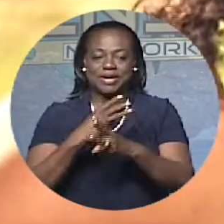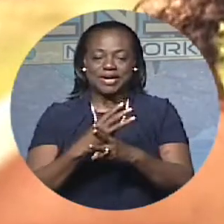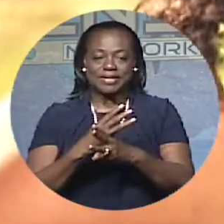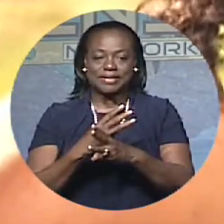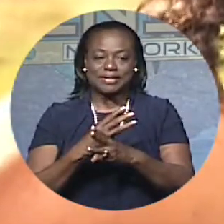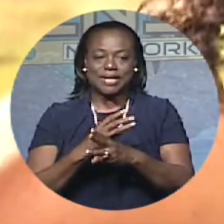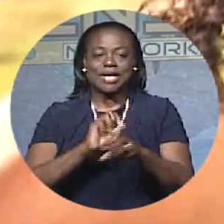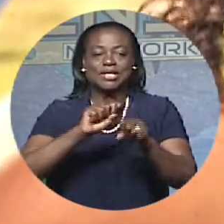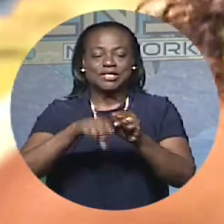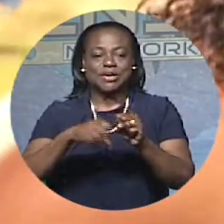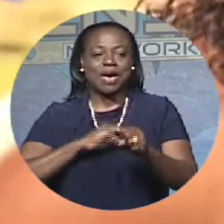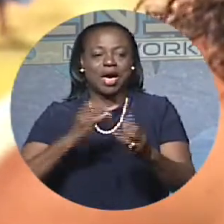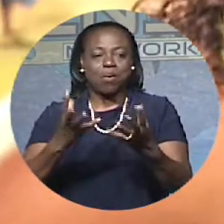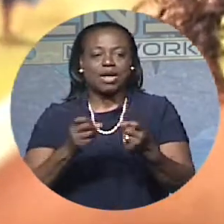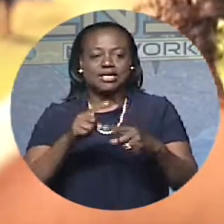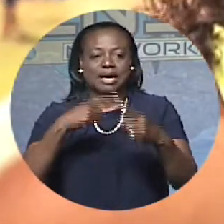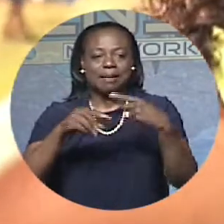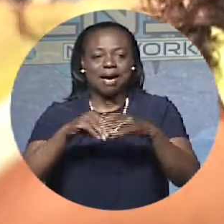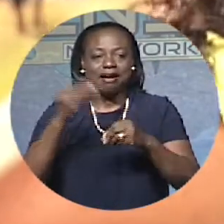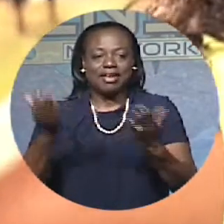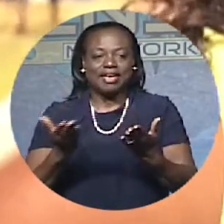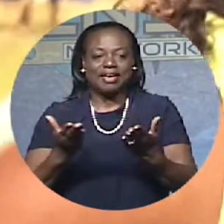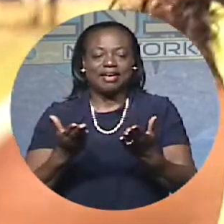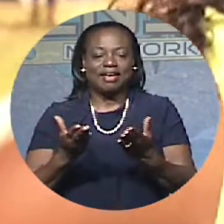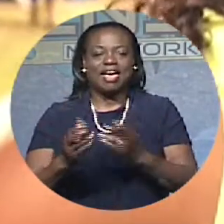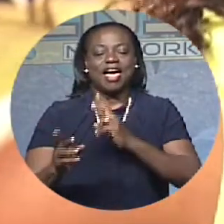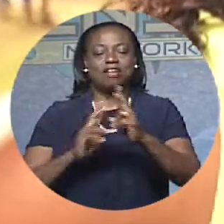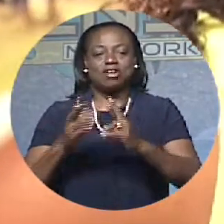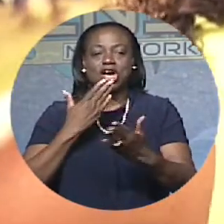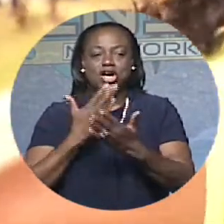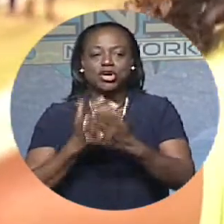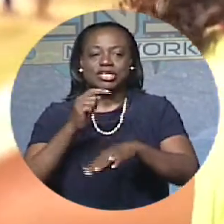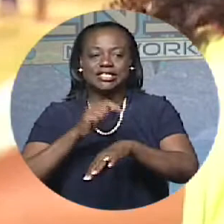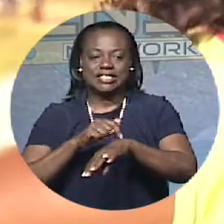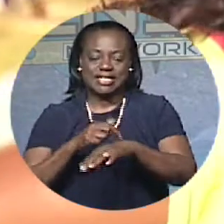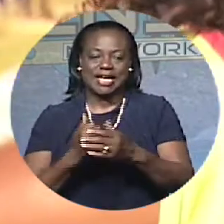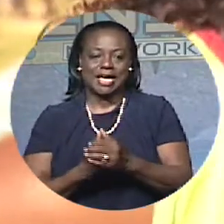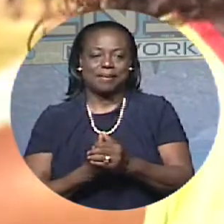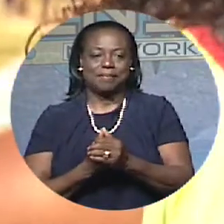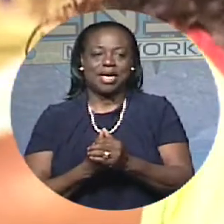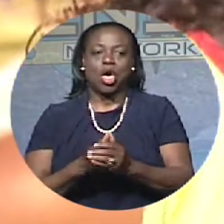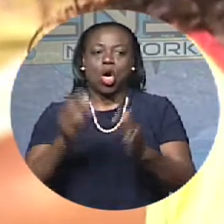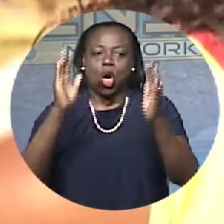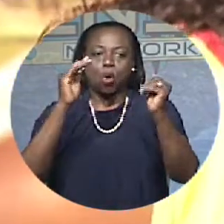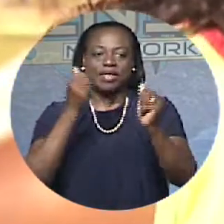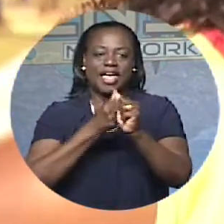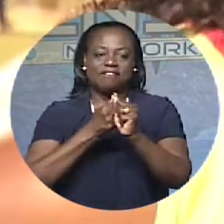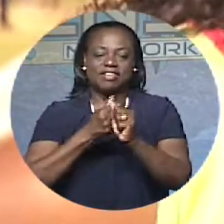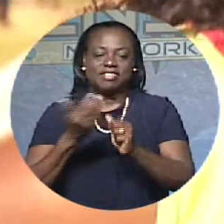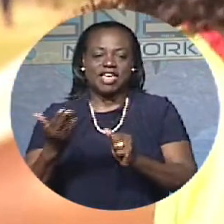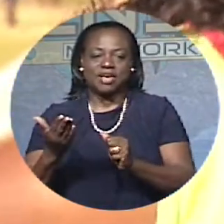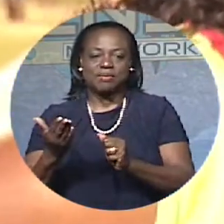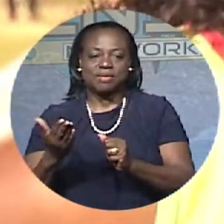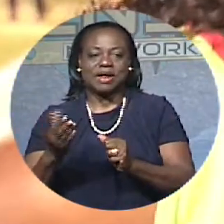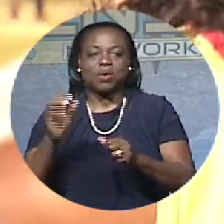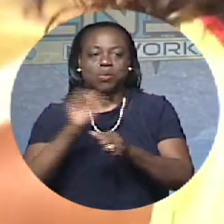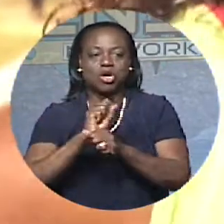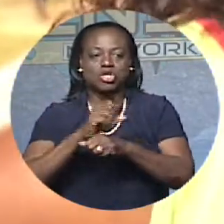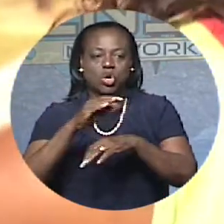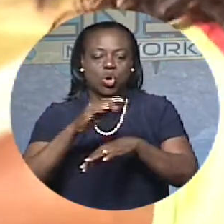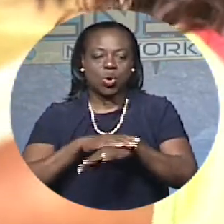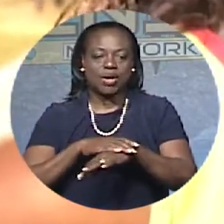just wanted to come out here and run a good time and just work on everything what me and my coach been working on for the past